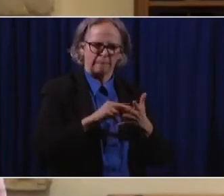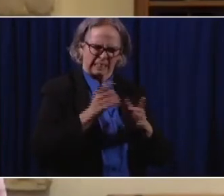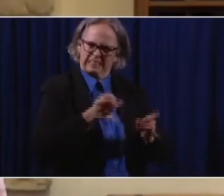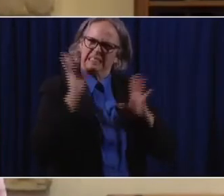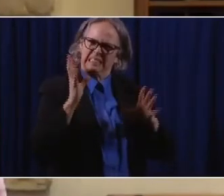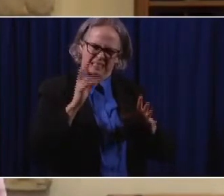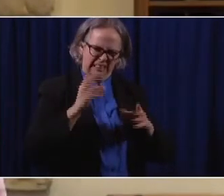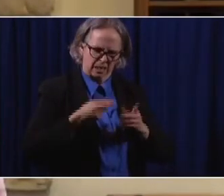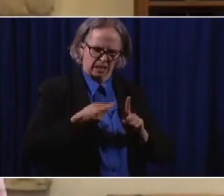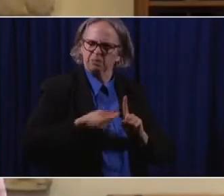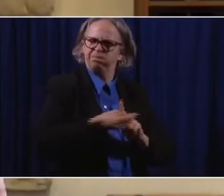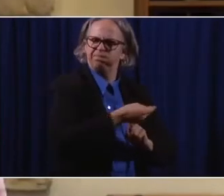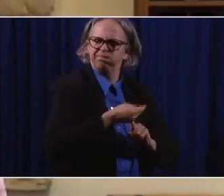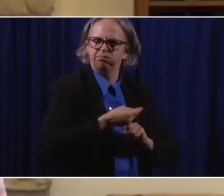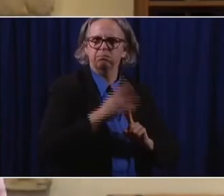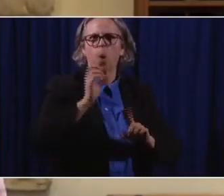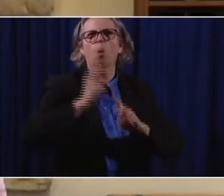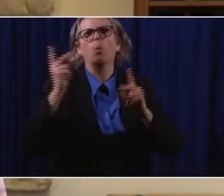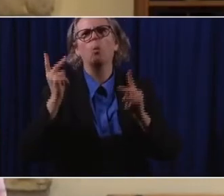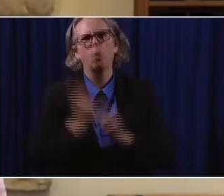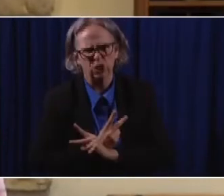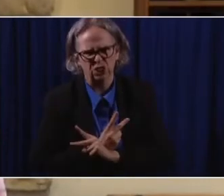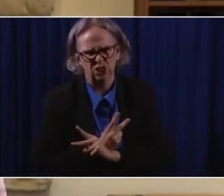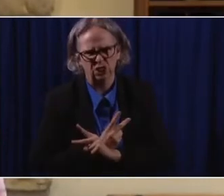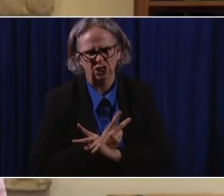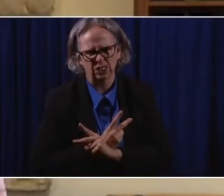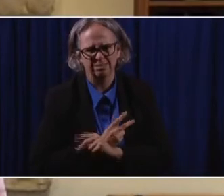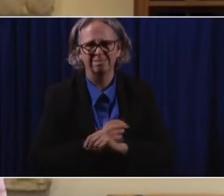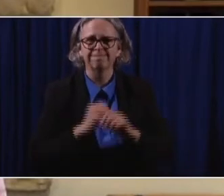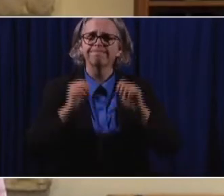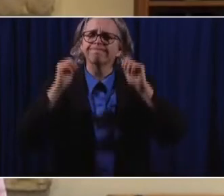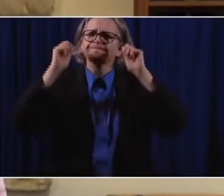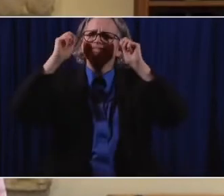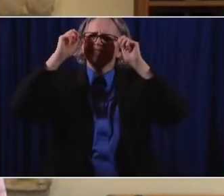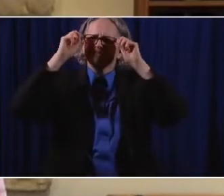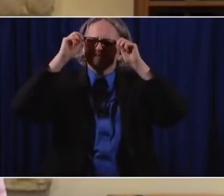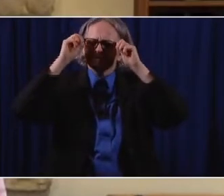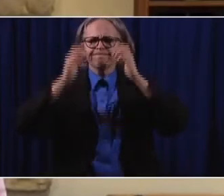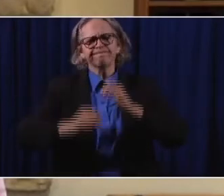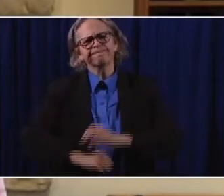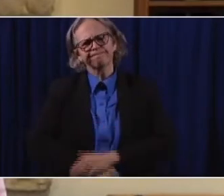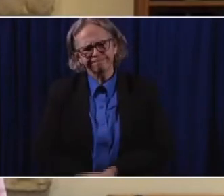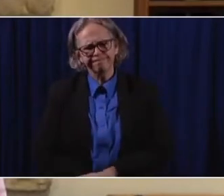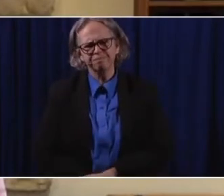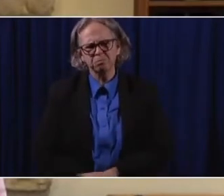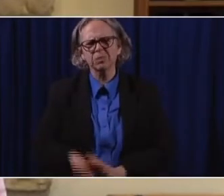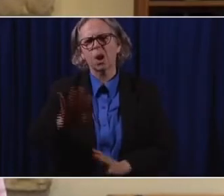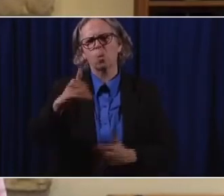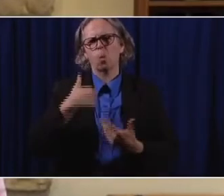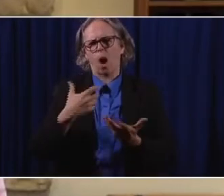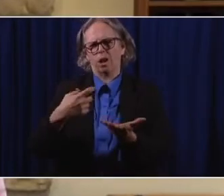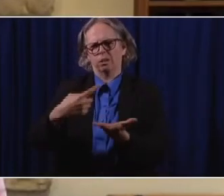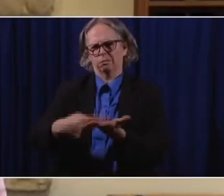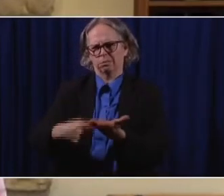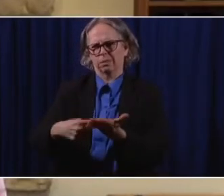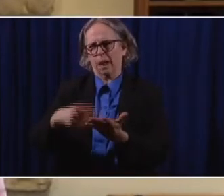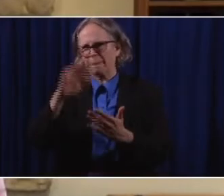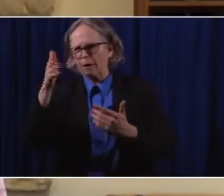But I think it's important for us to look at, before we look at the future, and again, no one can predict the future,